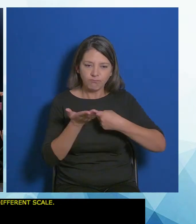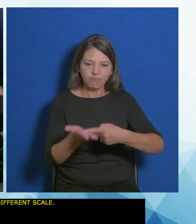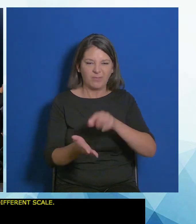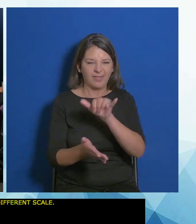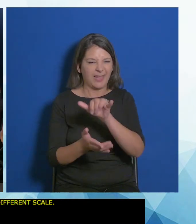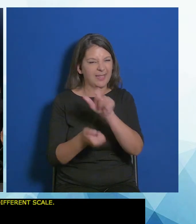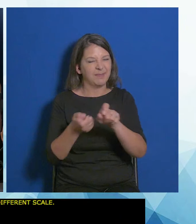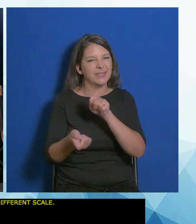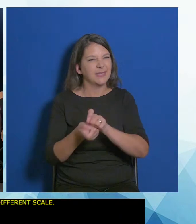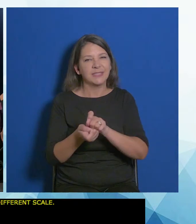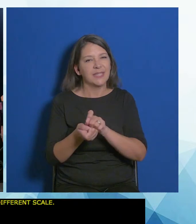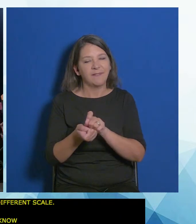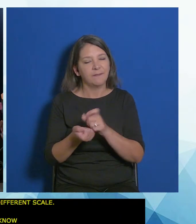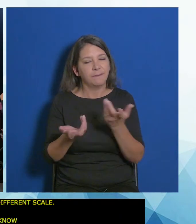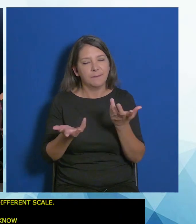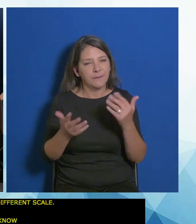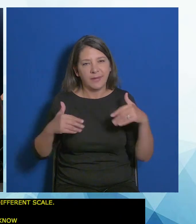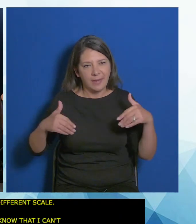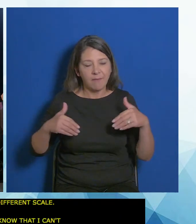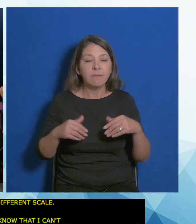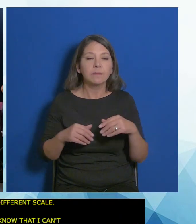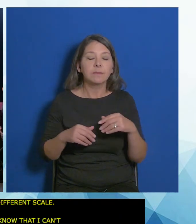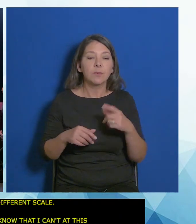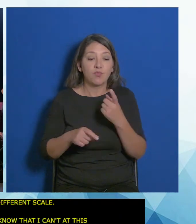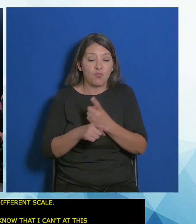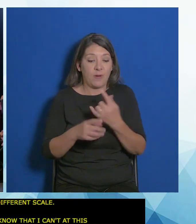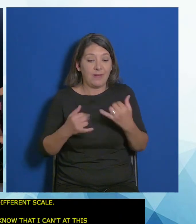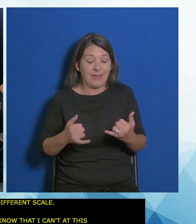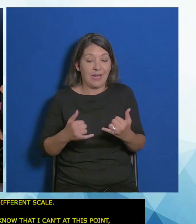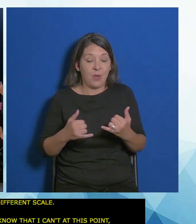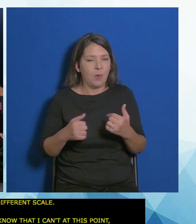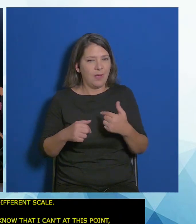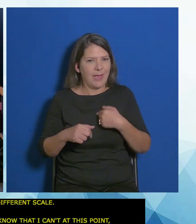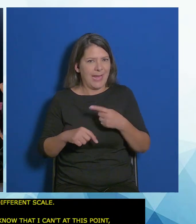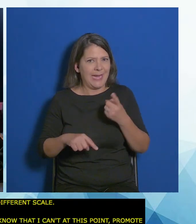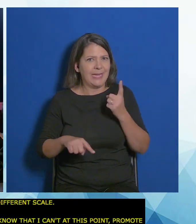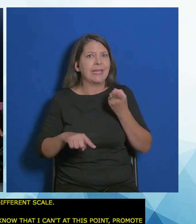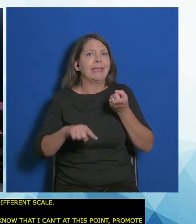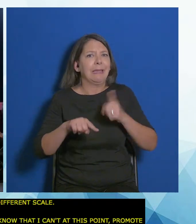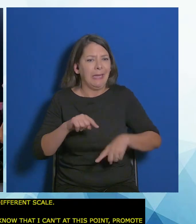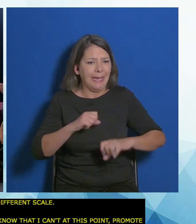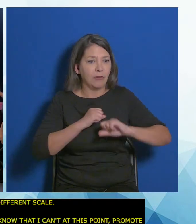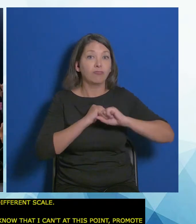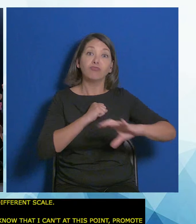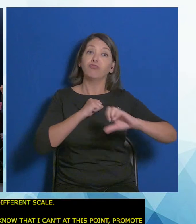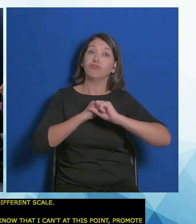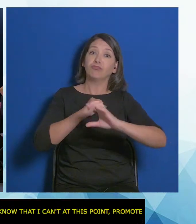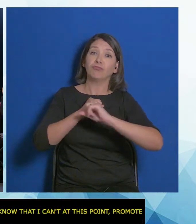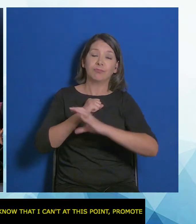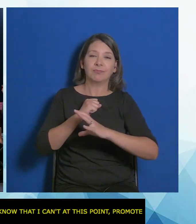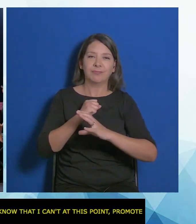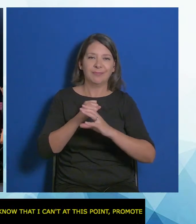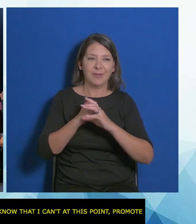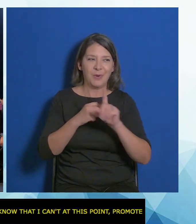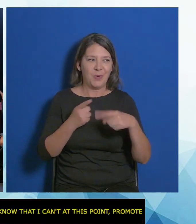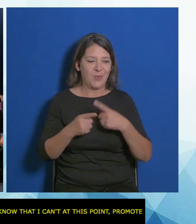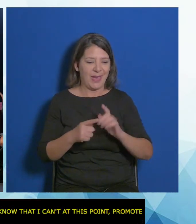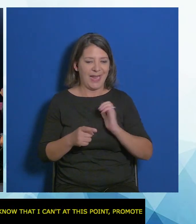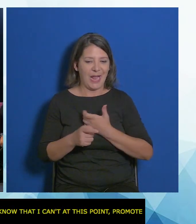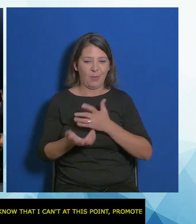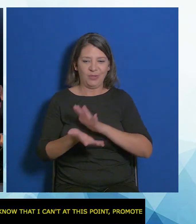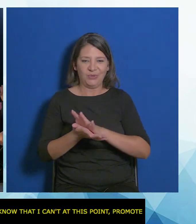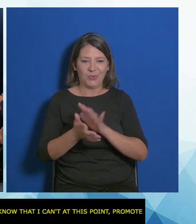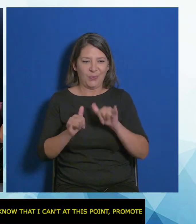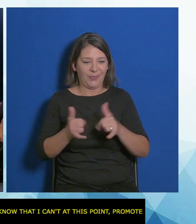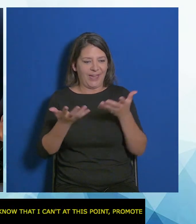can't, at this point, promote anything the way we currently are. And this is not to say